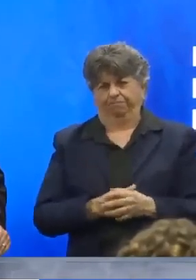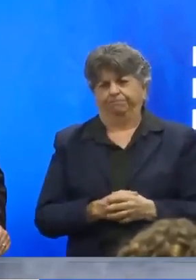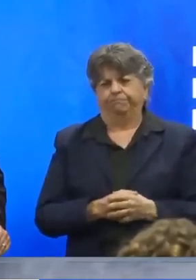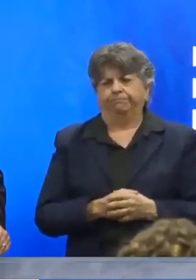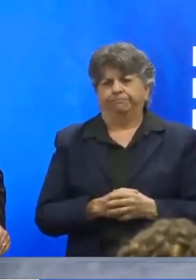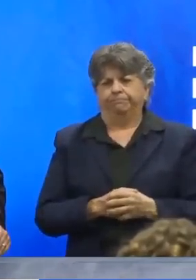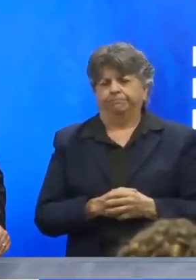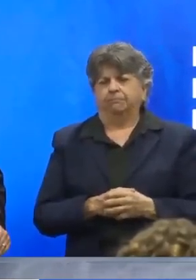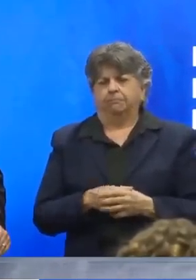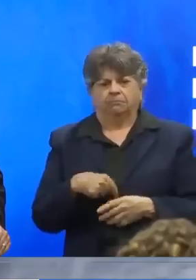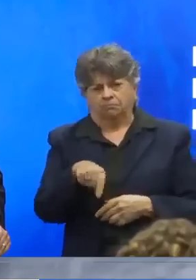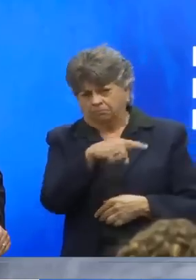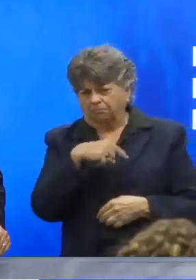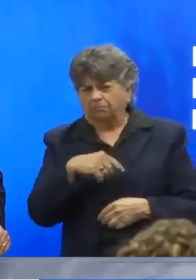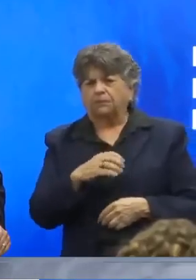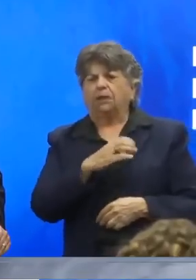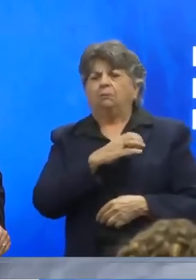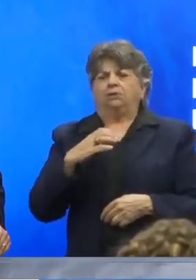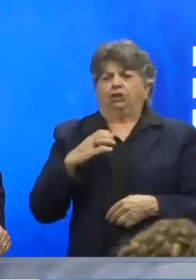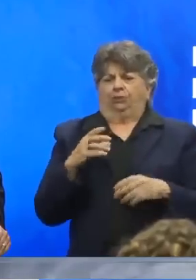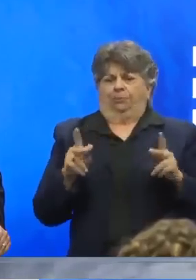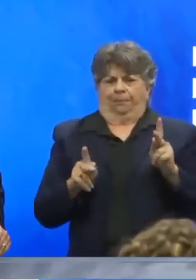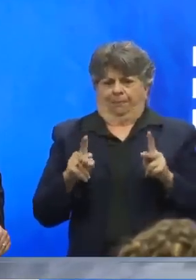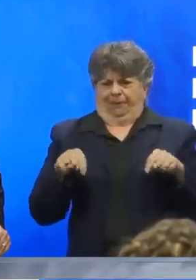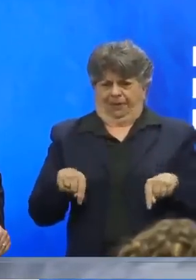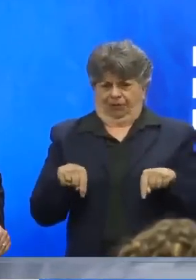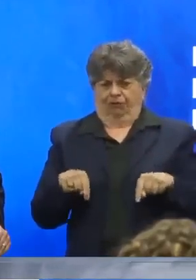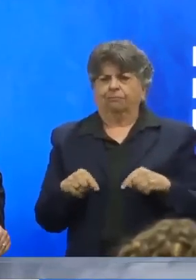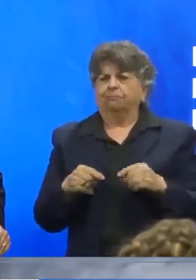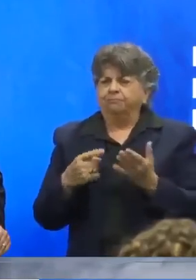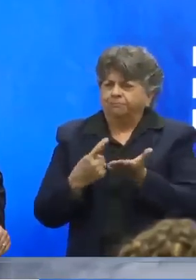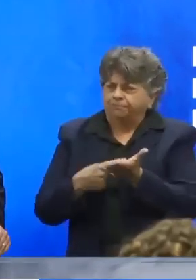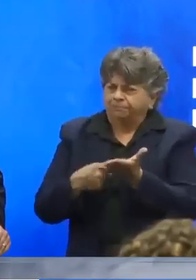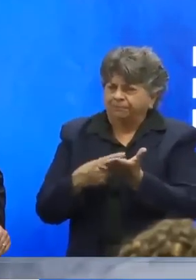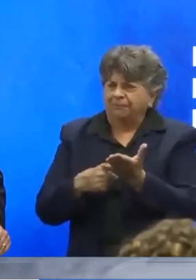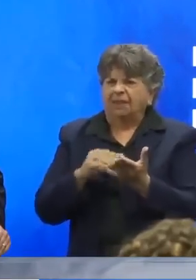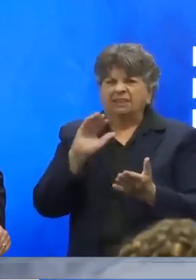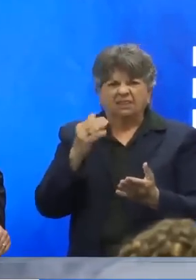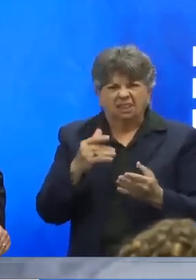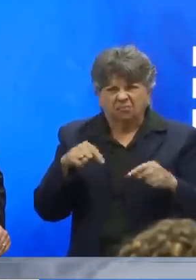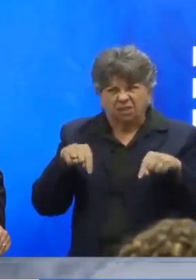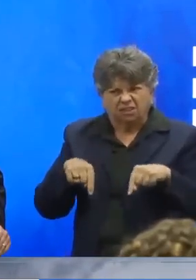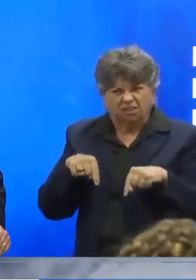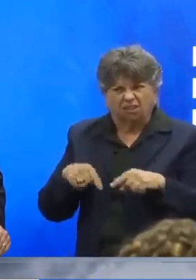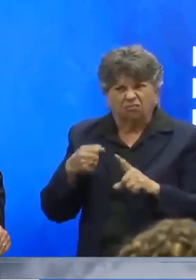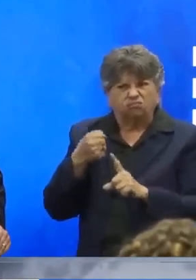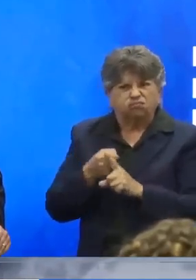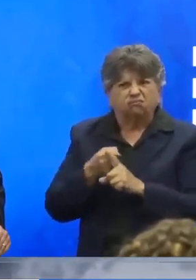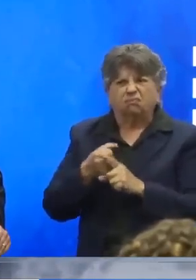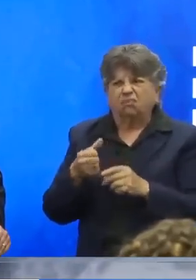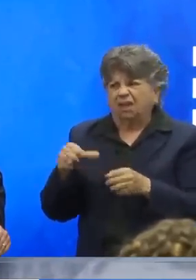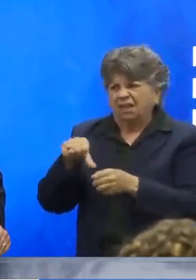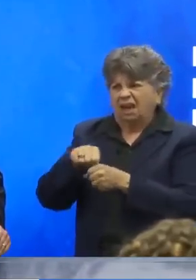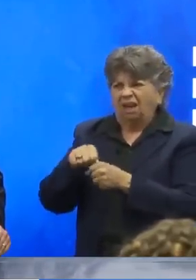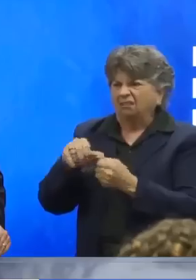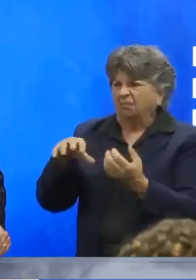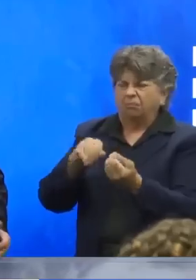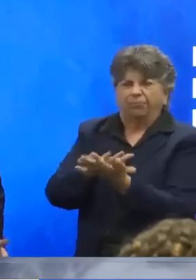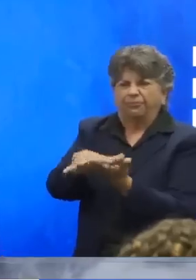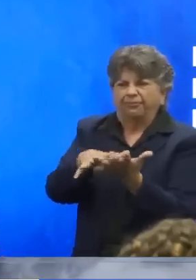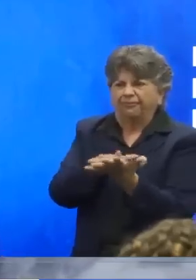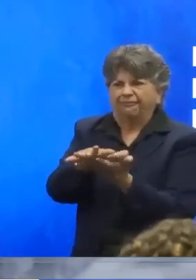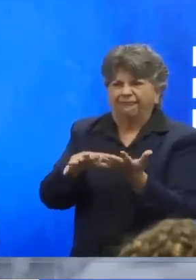morning. There was a cross-contamination of diesel fuel into regular fuel at the Port of Tampa, and so